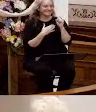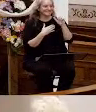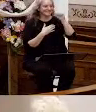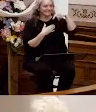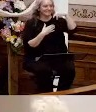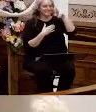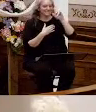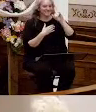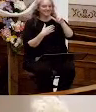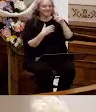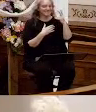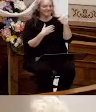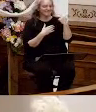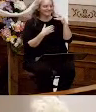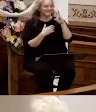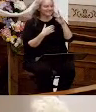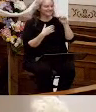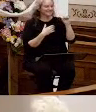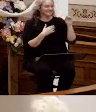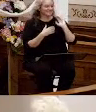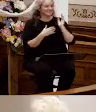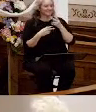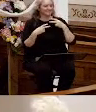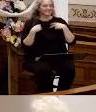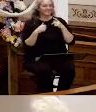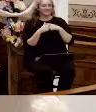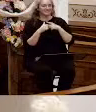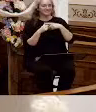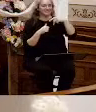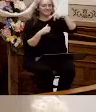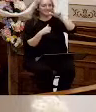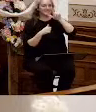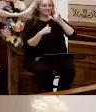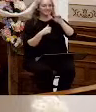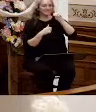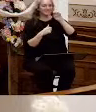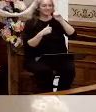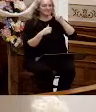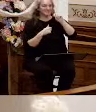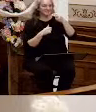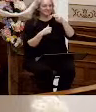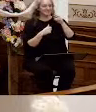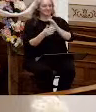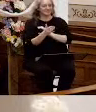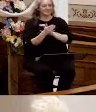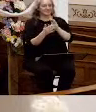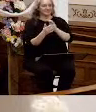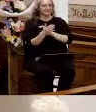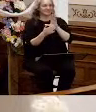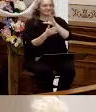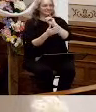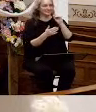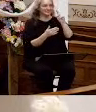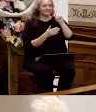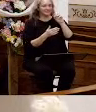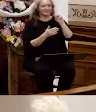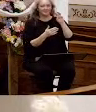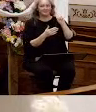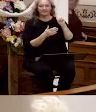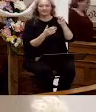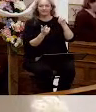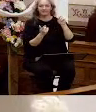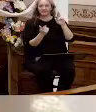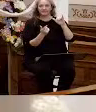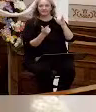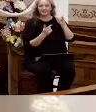April 13th at 7 o'clock, we'll have First Plymouth Choir and Tom Trenny here. We have waited a year